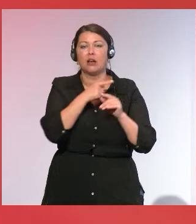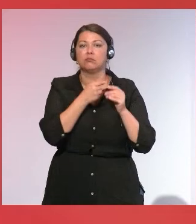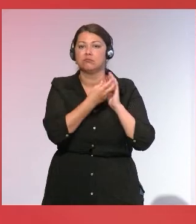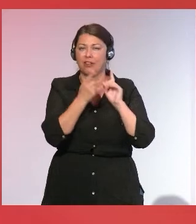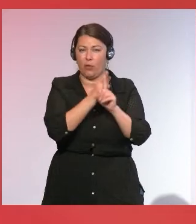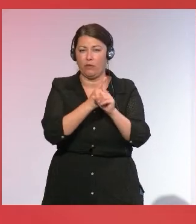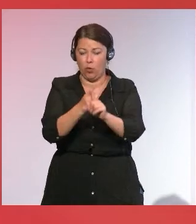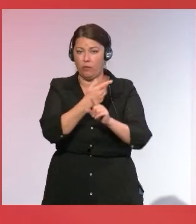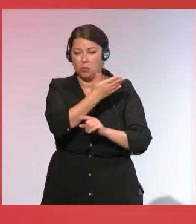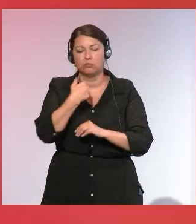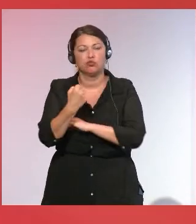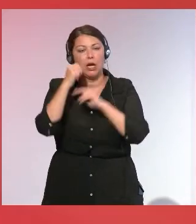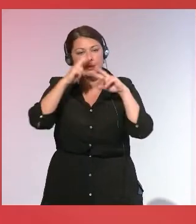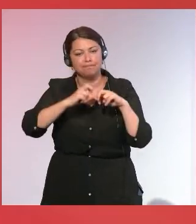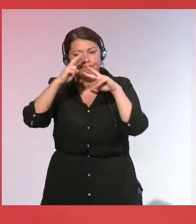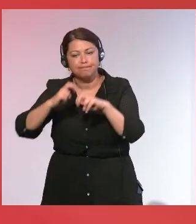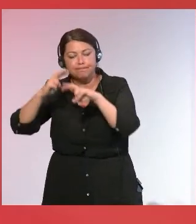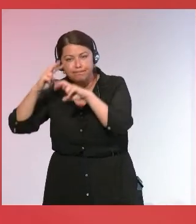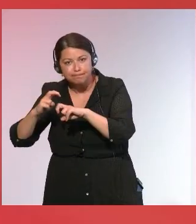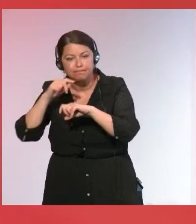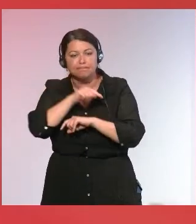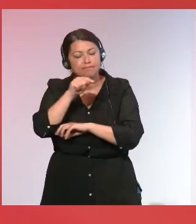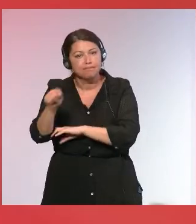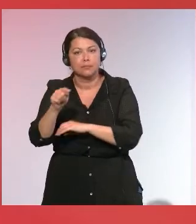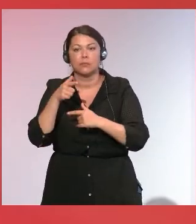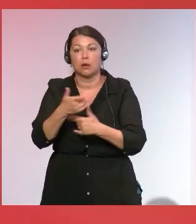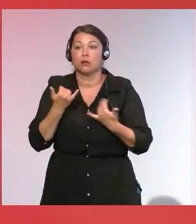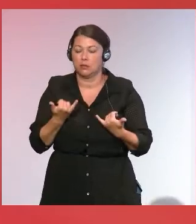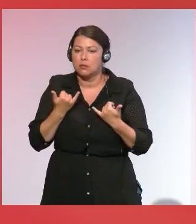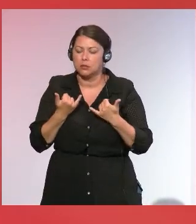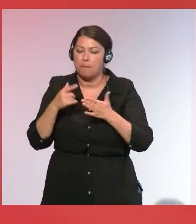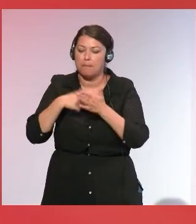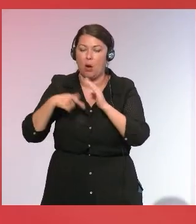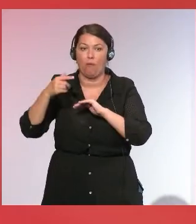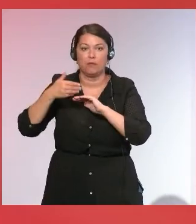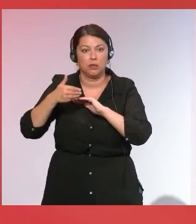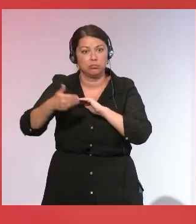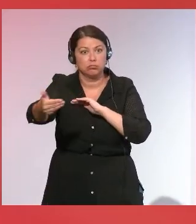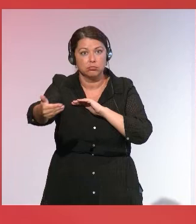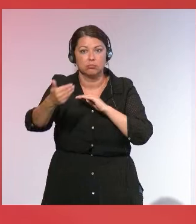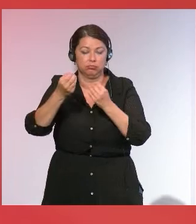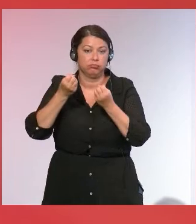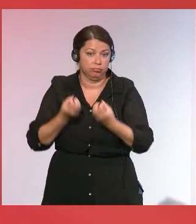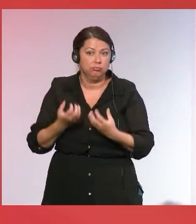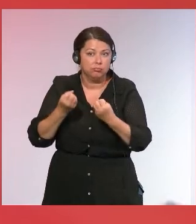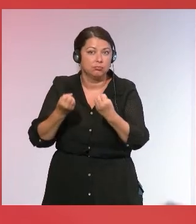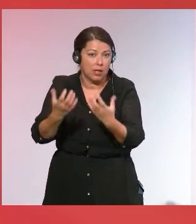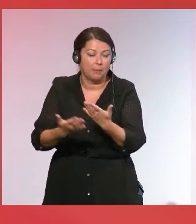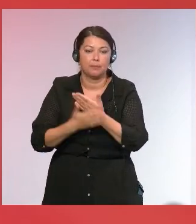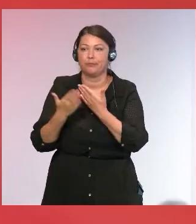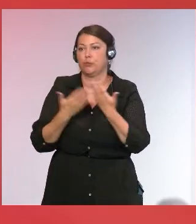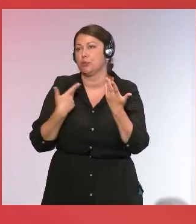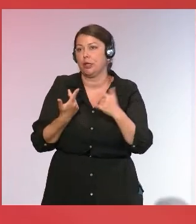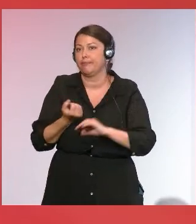health impacts of climate change. So extreme weather events, if you are exposed to extreme weather, you